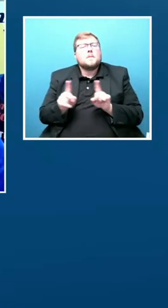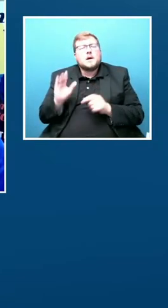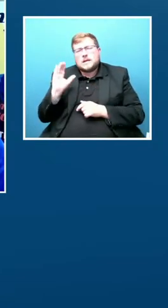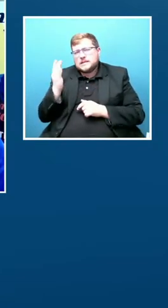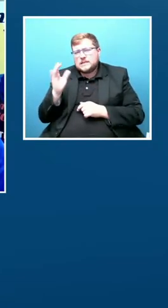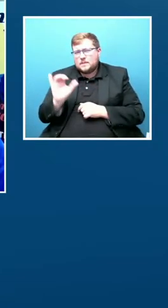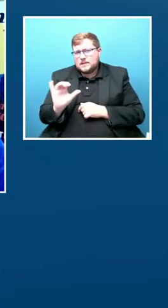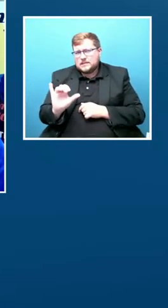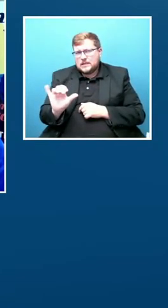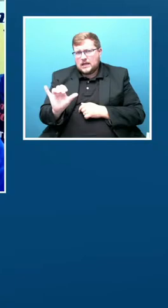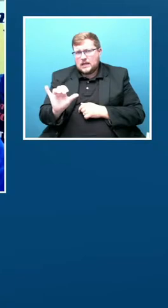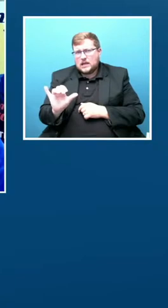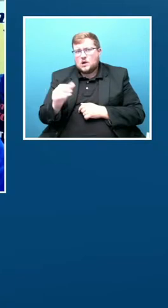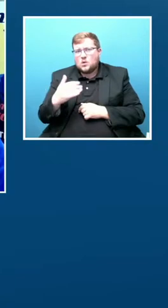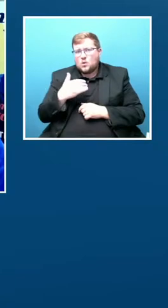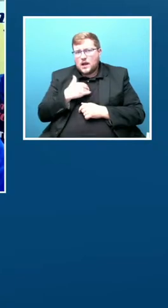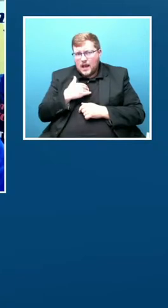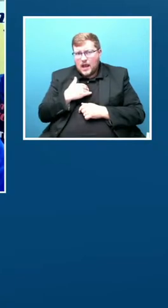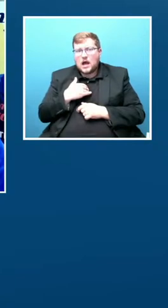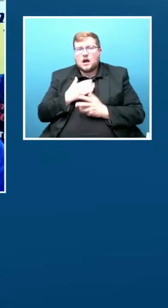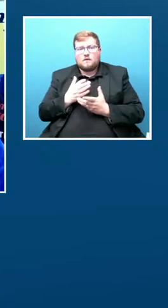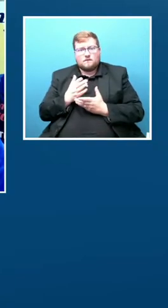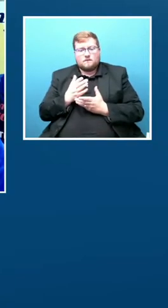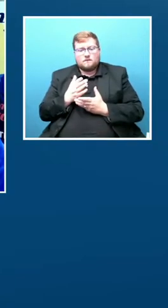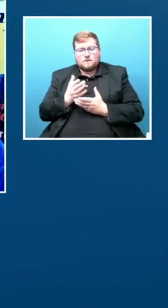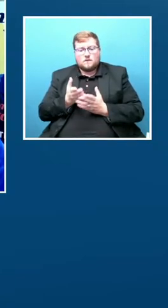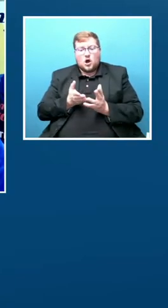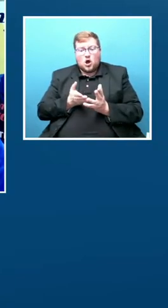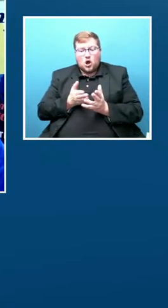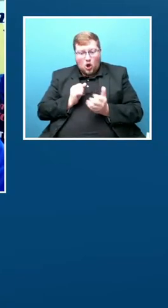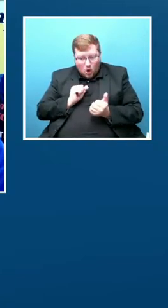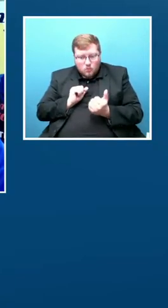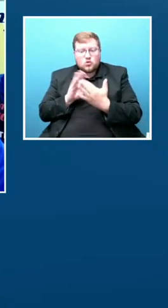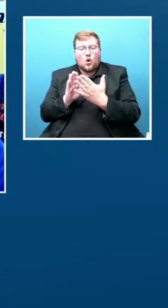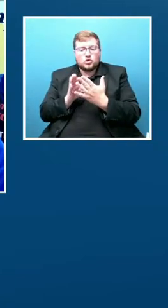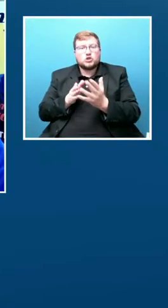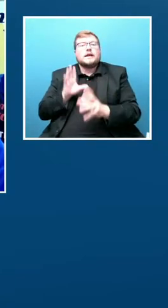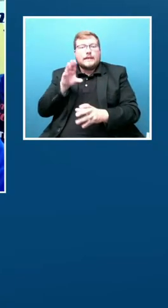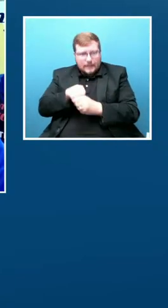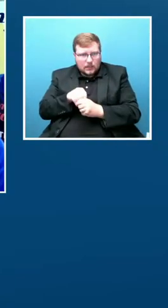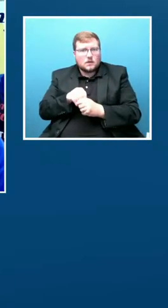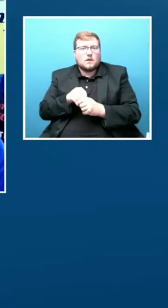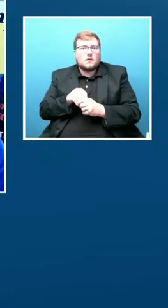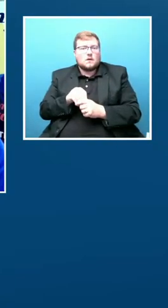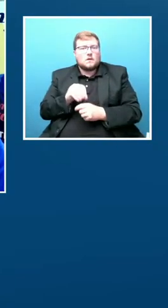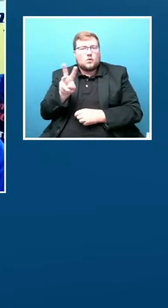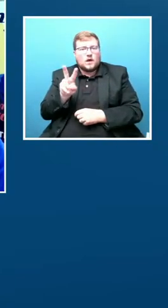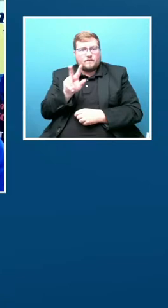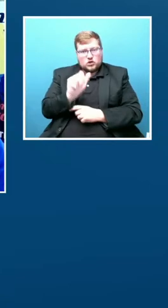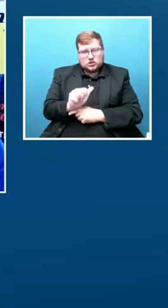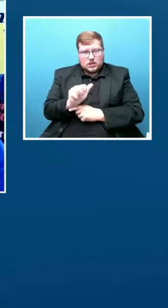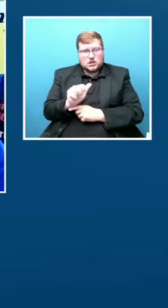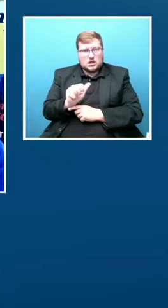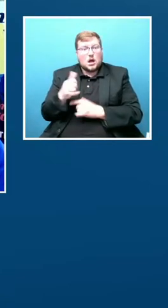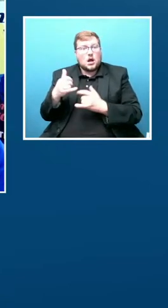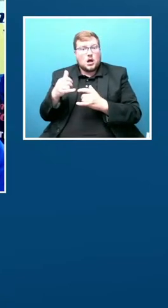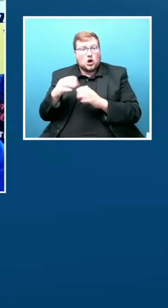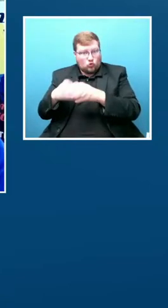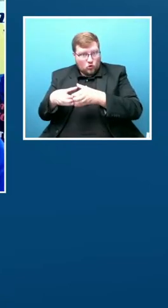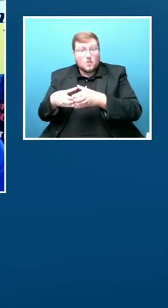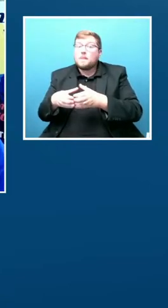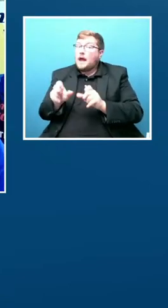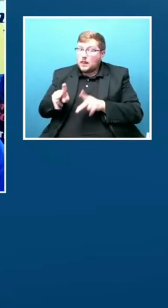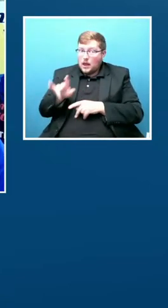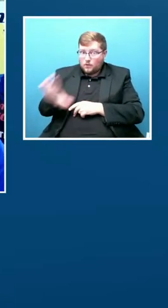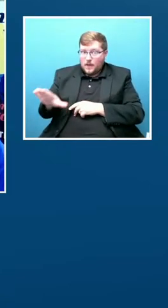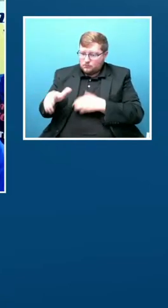are organs within the West Virginia Democratic Party that allows that to happen. I think that is your